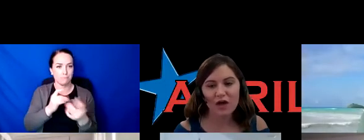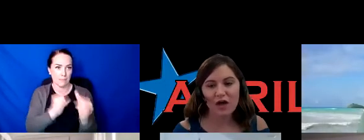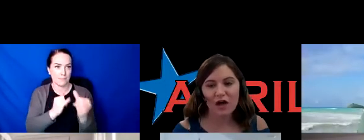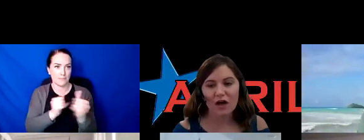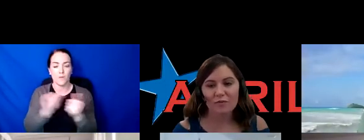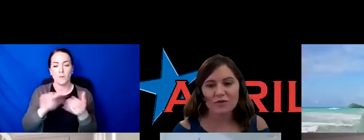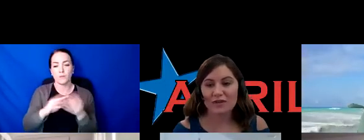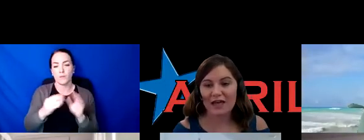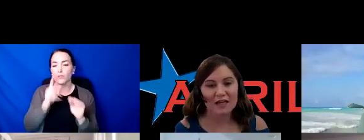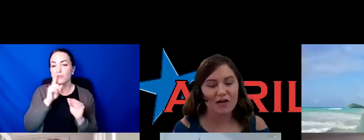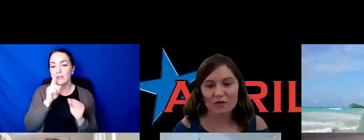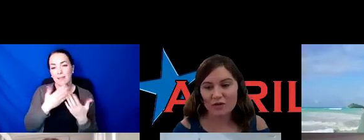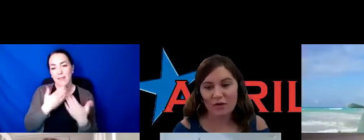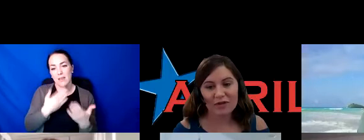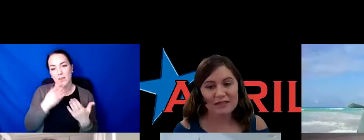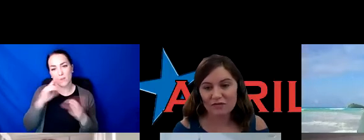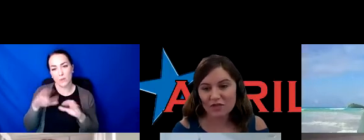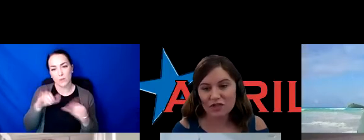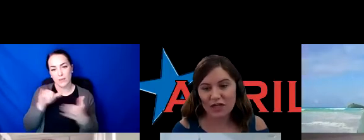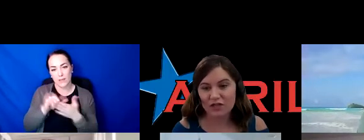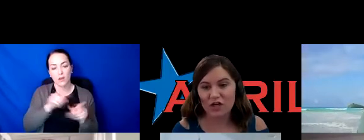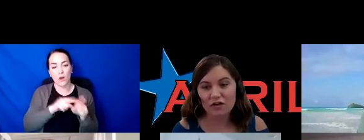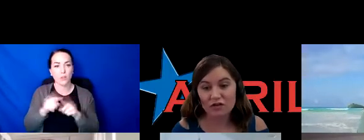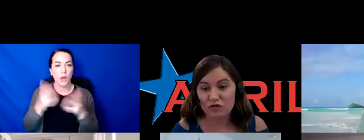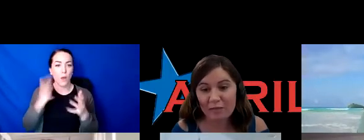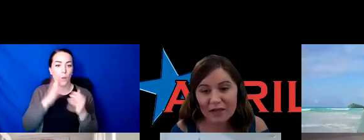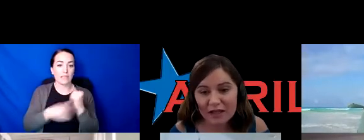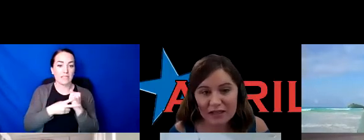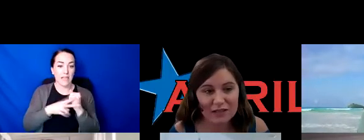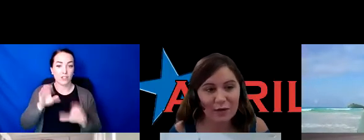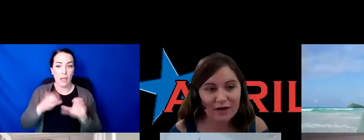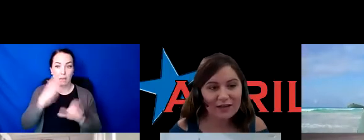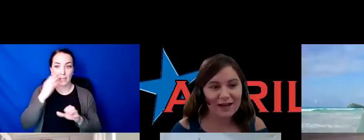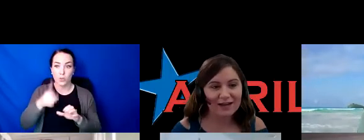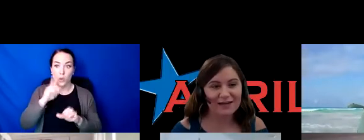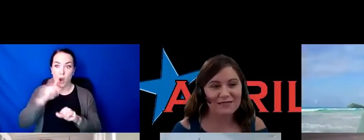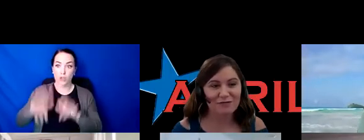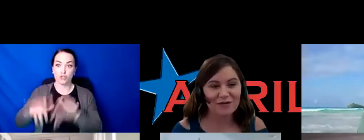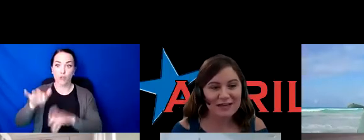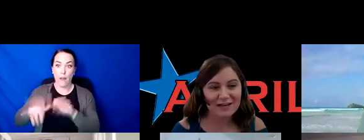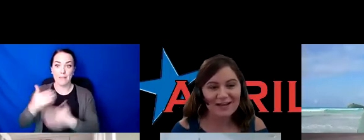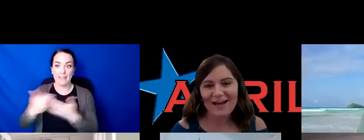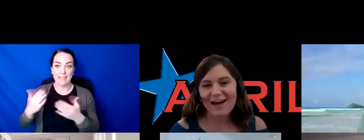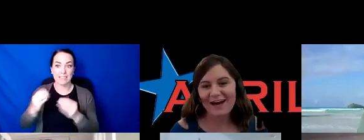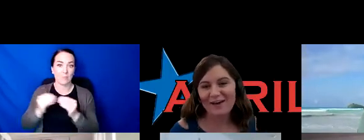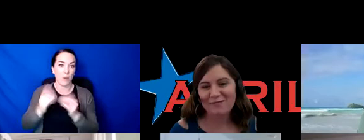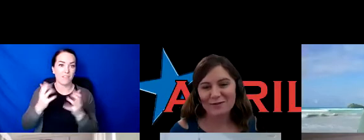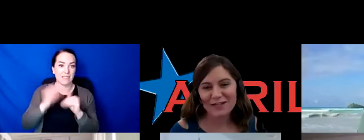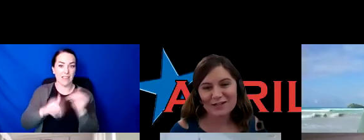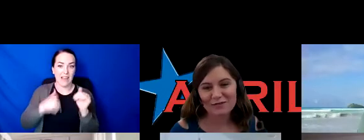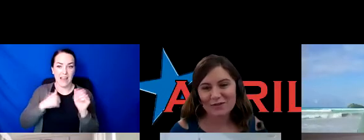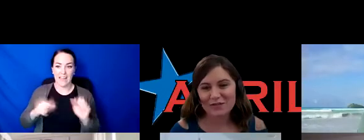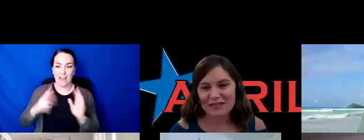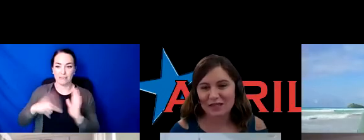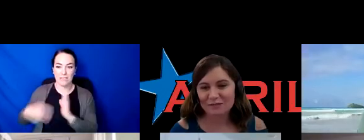for doing that. And also, I'm going to save this chat because y'all are dropping in things quicker than I can even read. There's